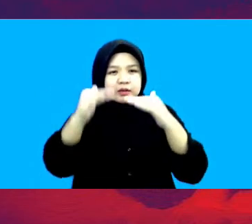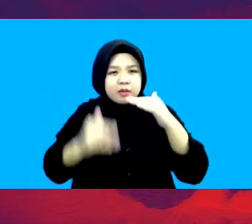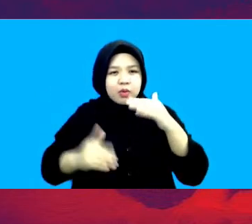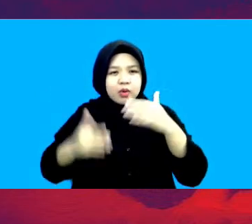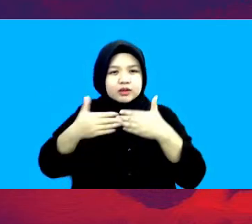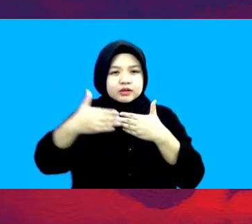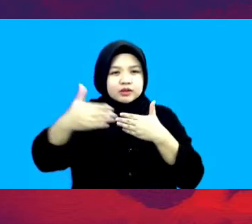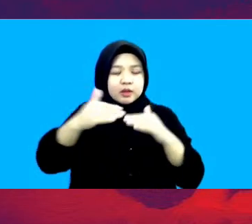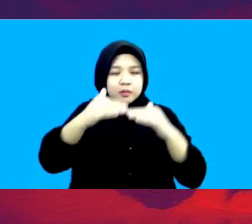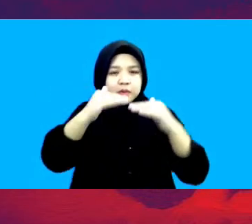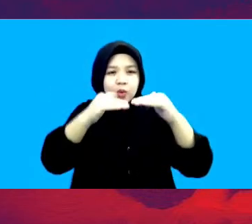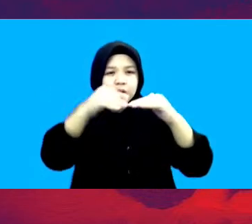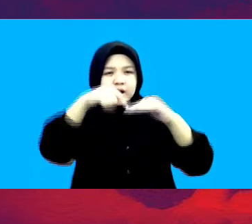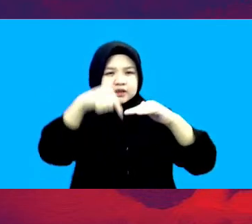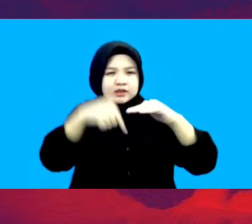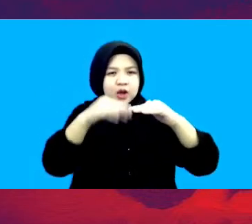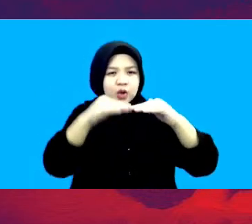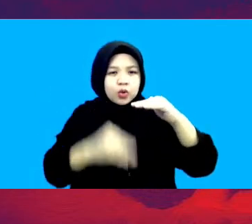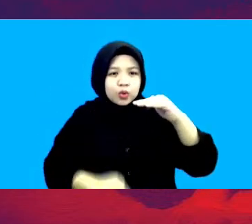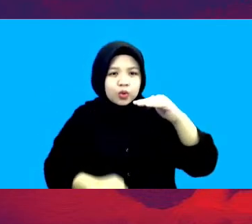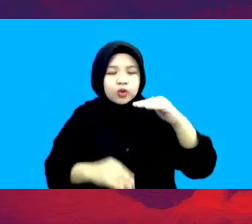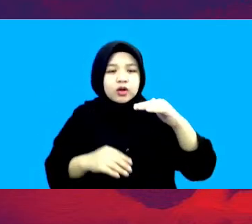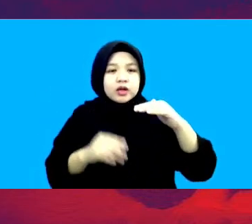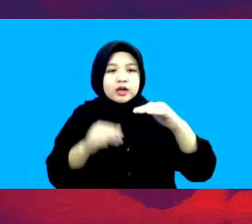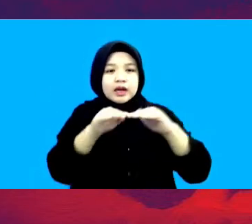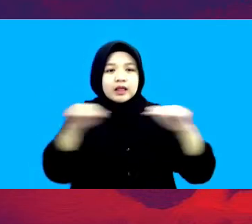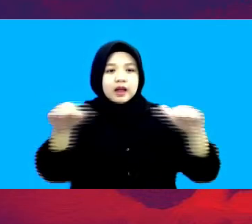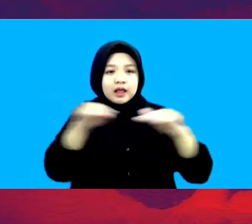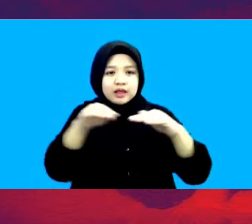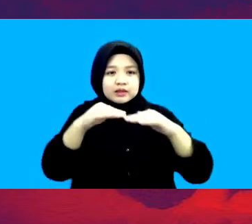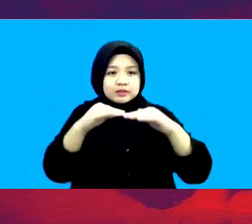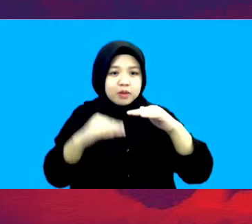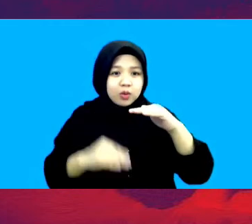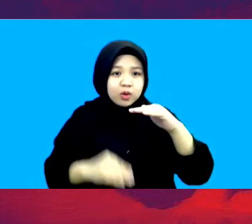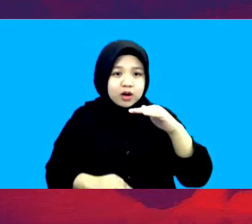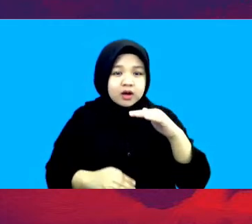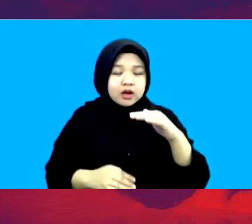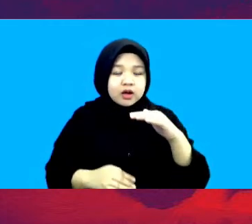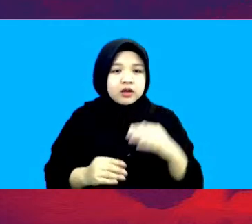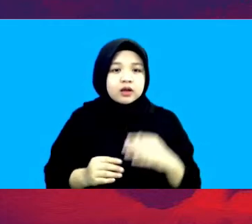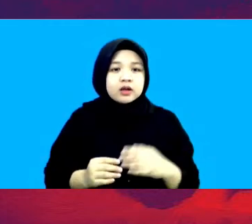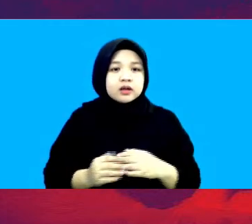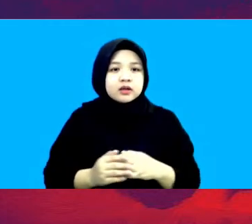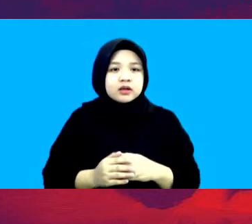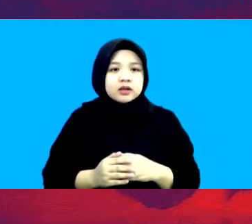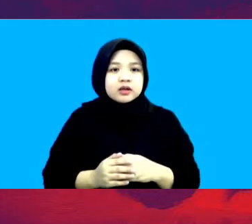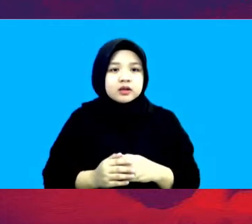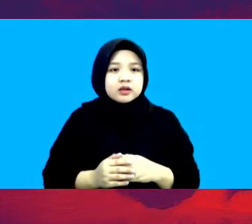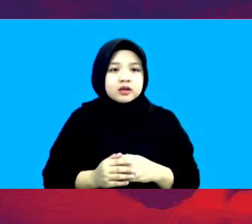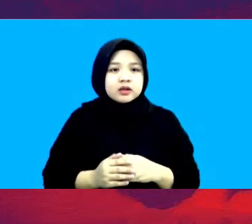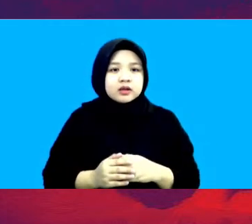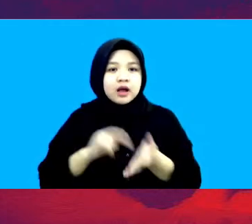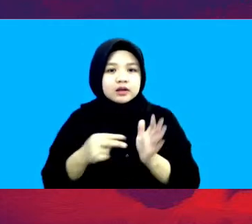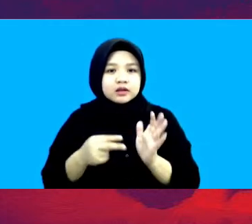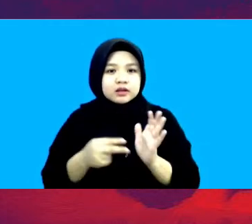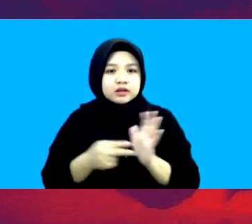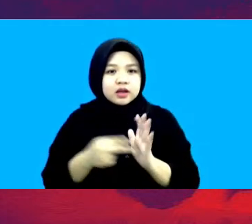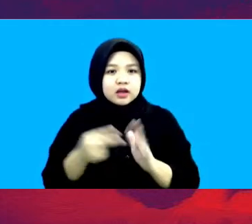person 2 and person 3. That's right. What about aggregation? For aggregation,